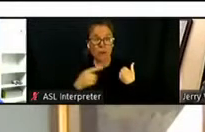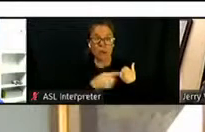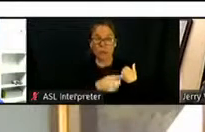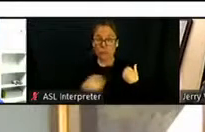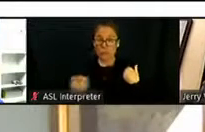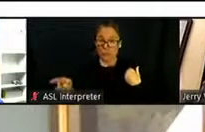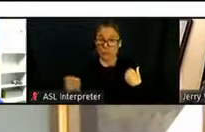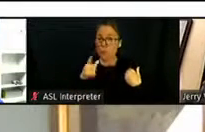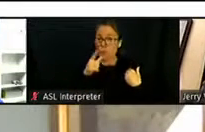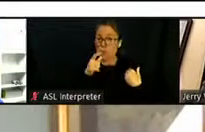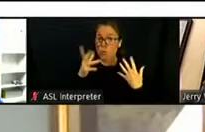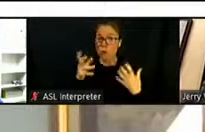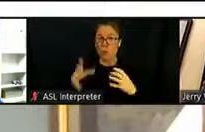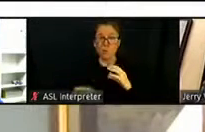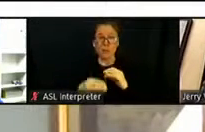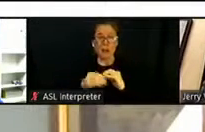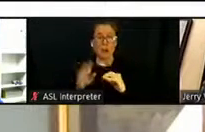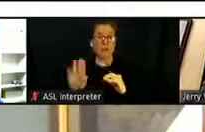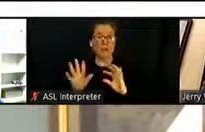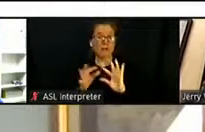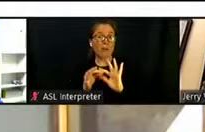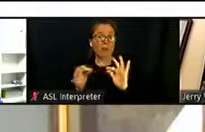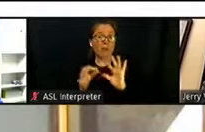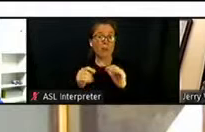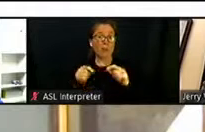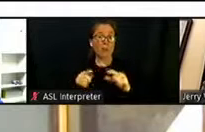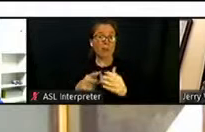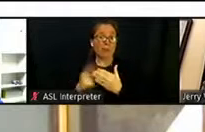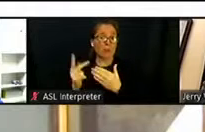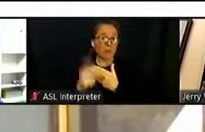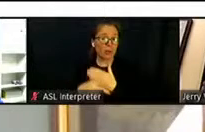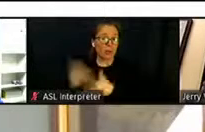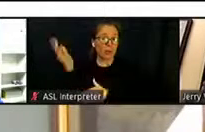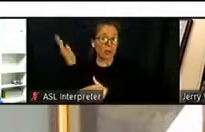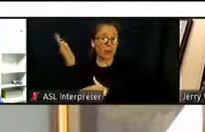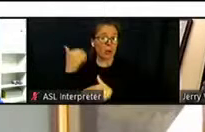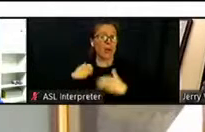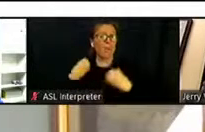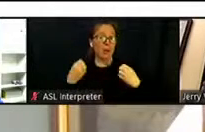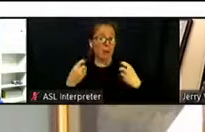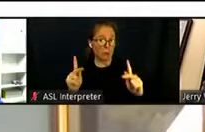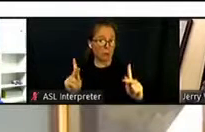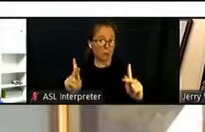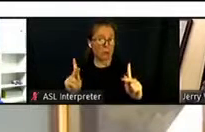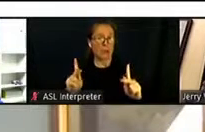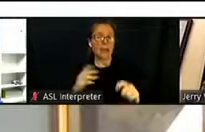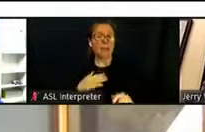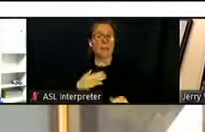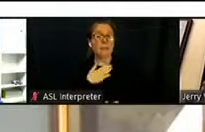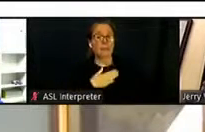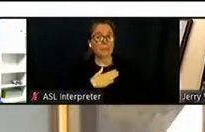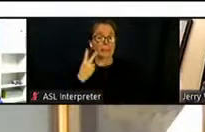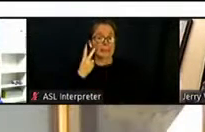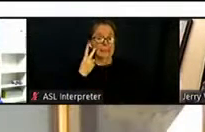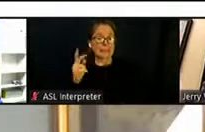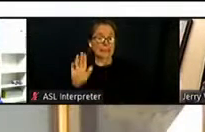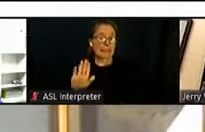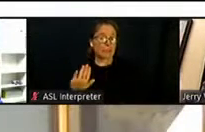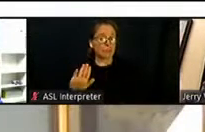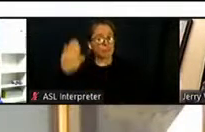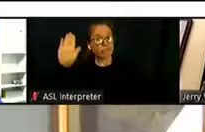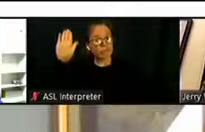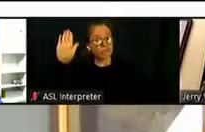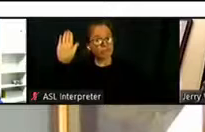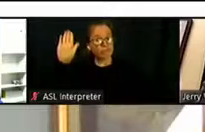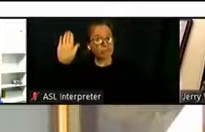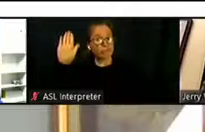to comment at some point later in the program, there will be opportunities for that. Please explore your raise the hand function. If